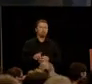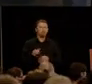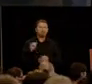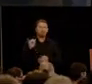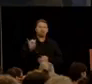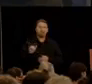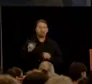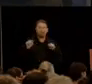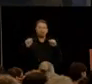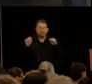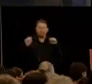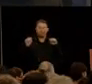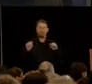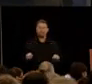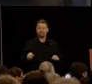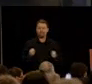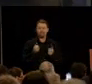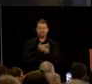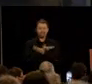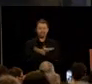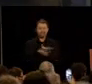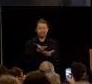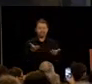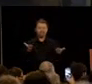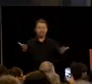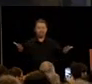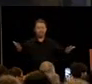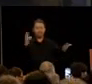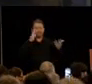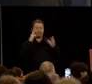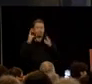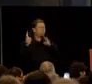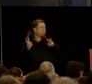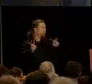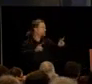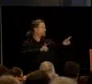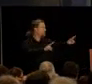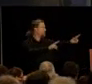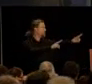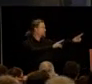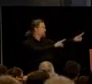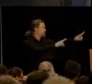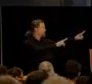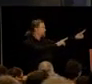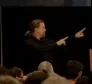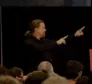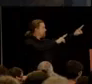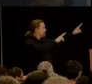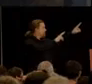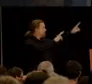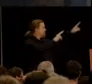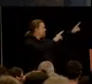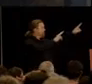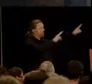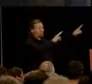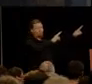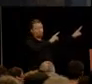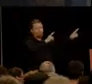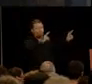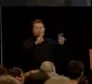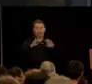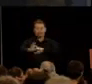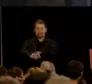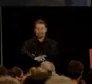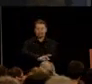Oh, say, can you see by